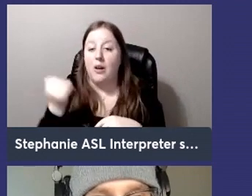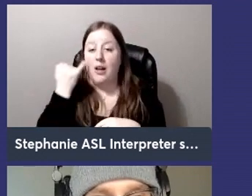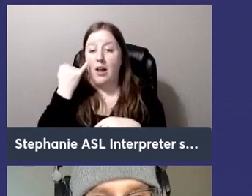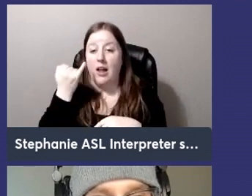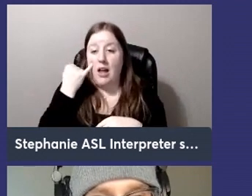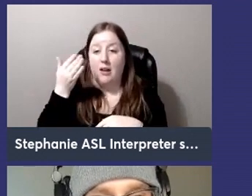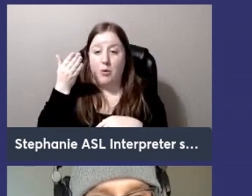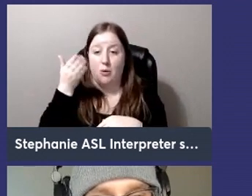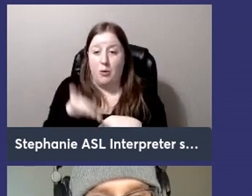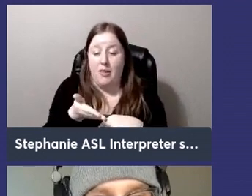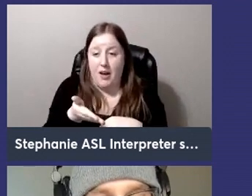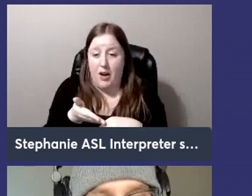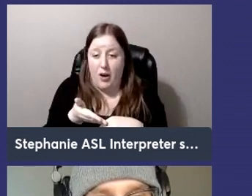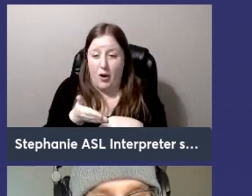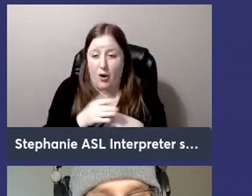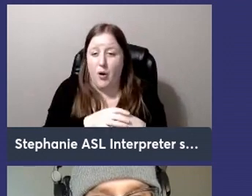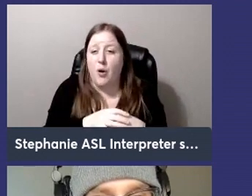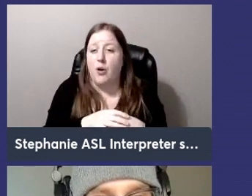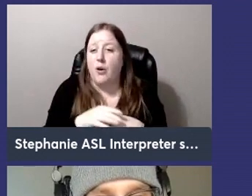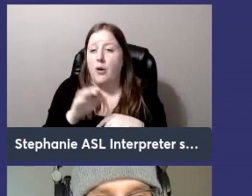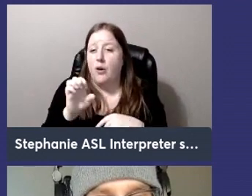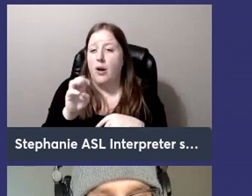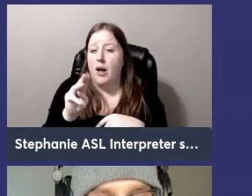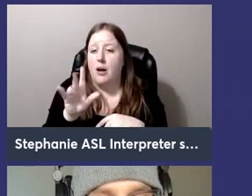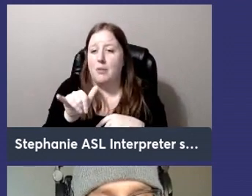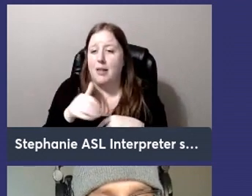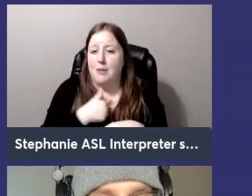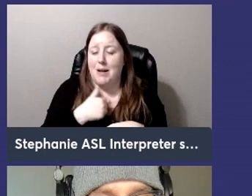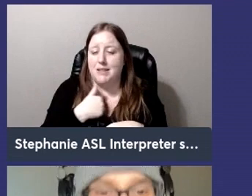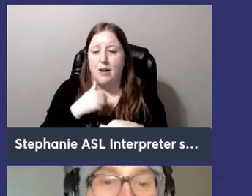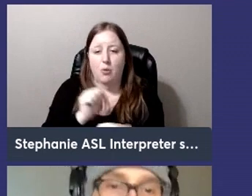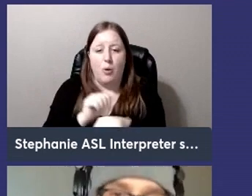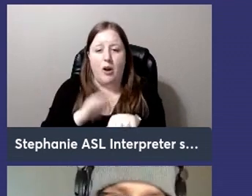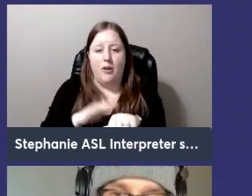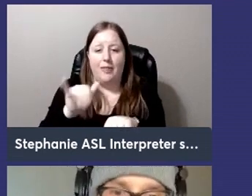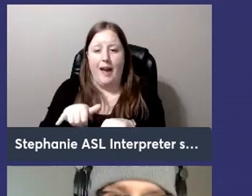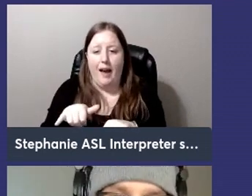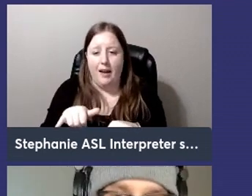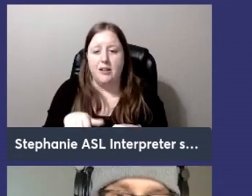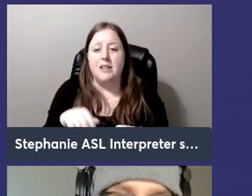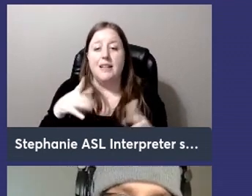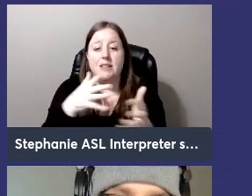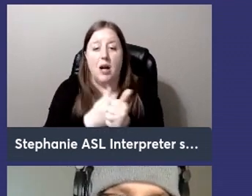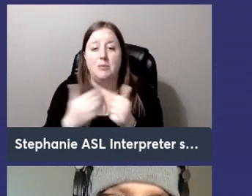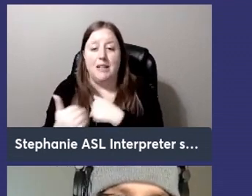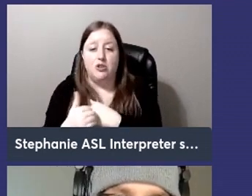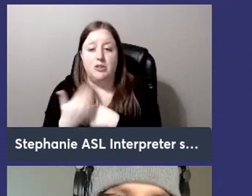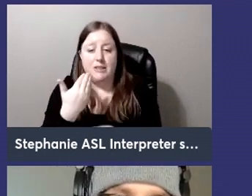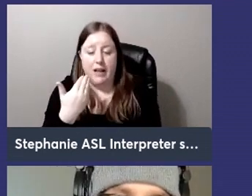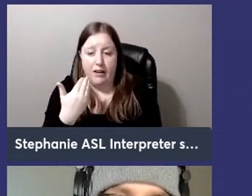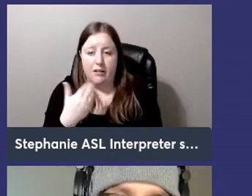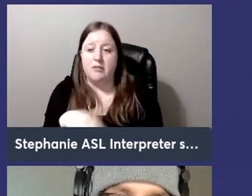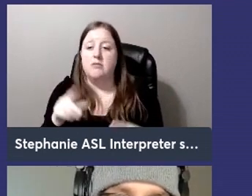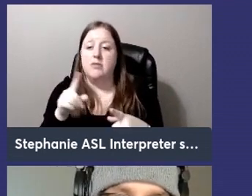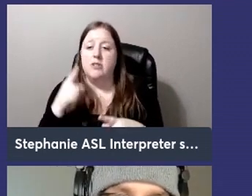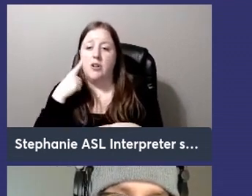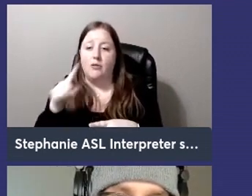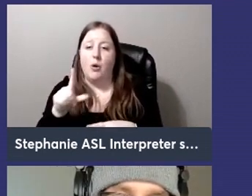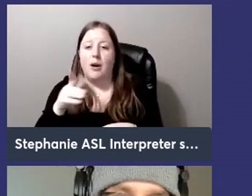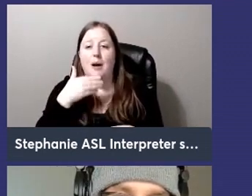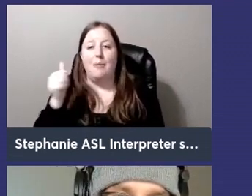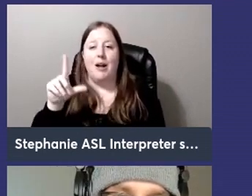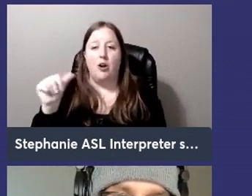is Emily Freeman and I, we were working on this together. So this is a bug sheet or an update she sent me to make a better logo